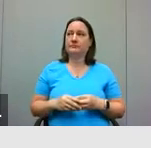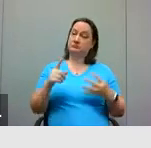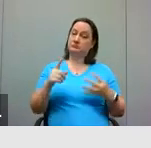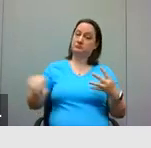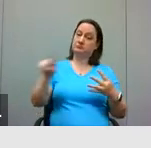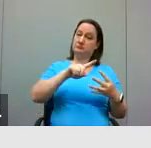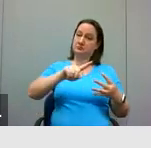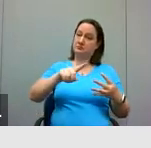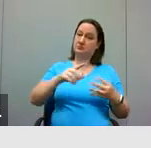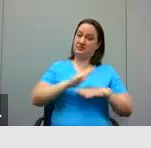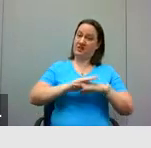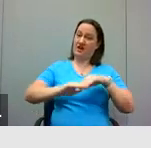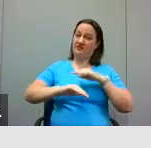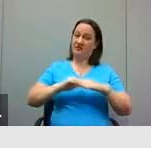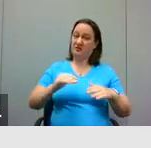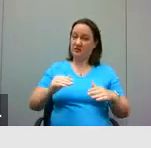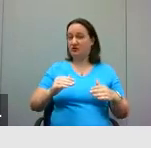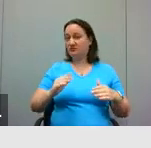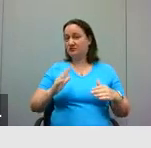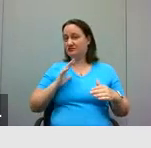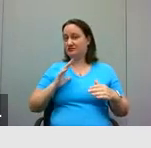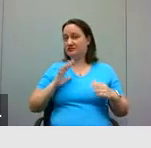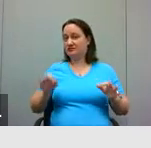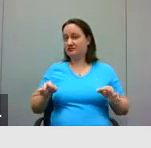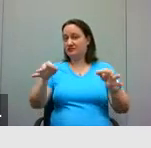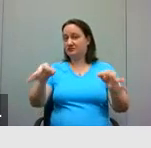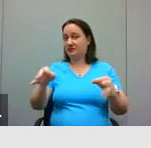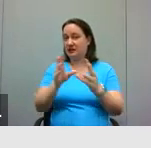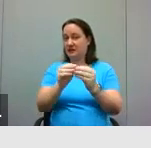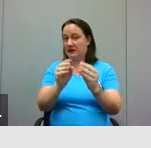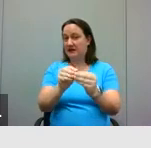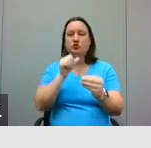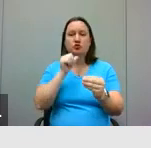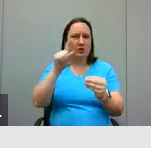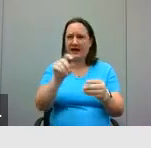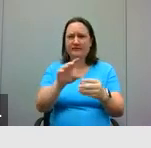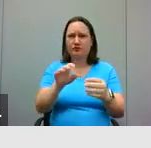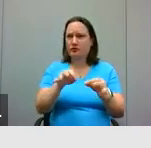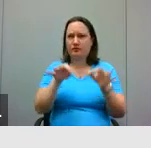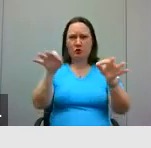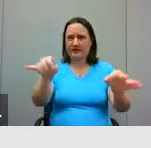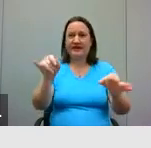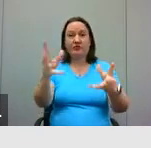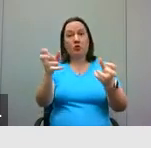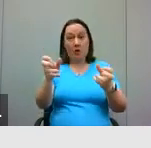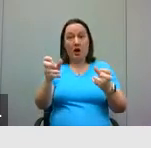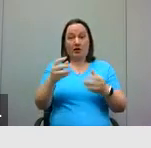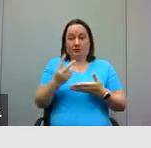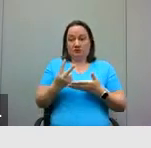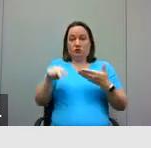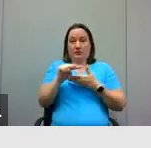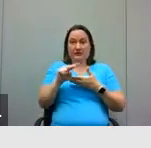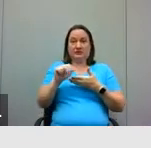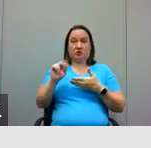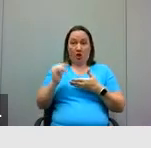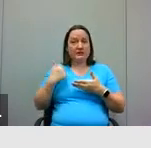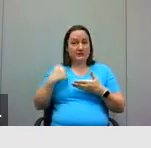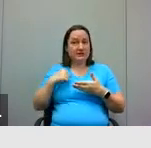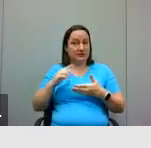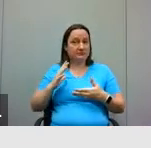feel okay about moving the meeting? You don't have to move it if you want to have a meeting in 2 weeks. I'm happy to have a meeting with you in 2